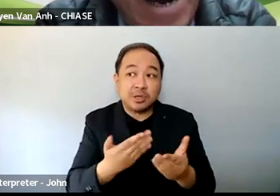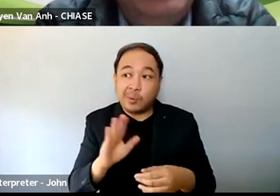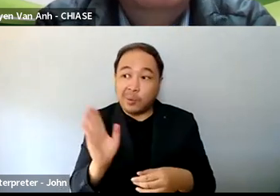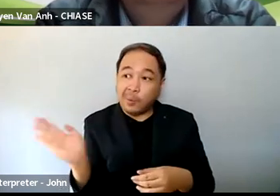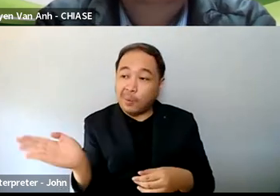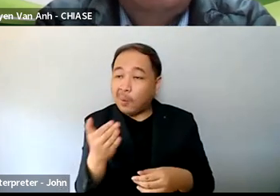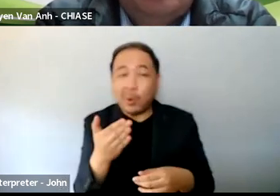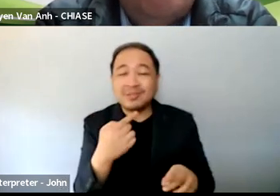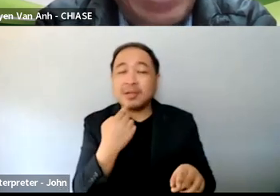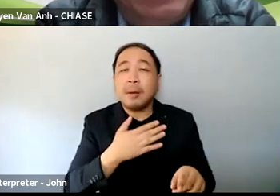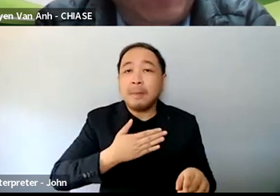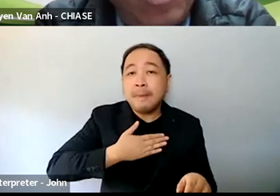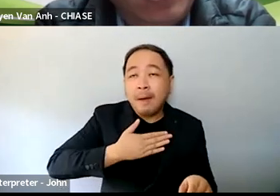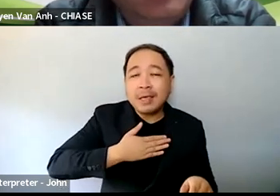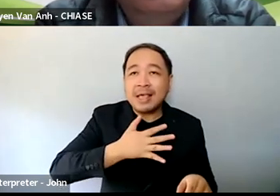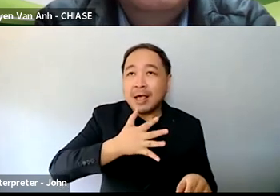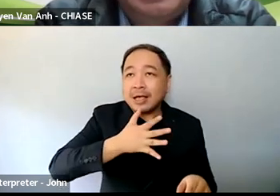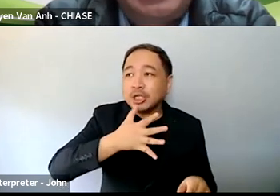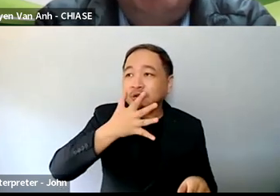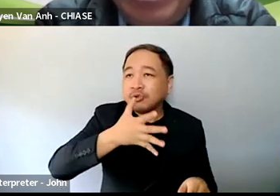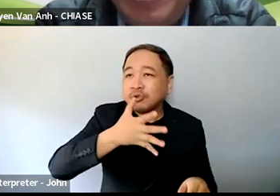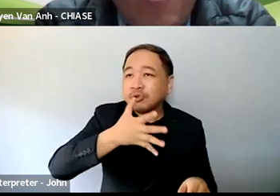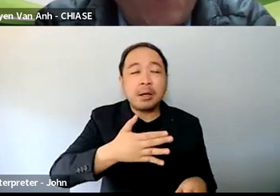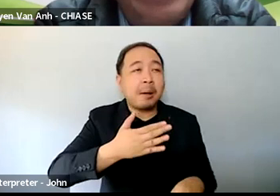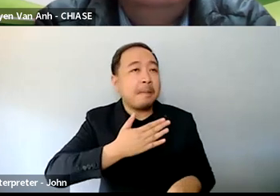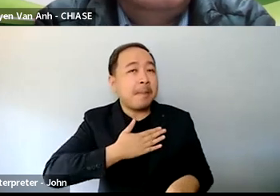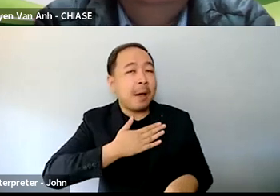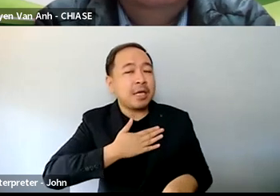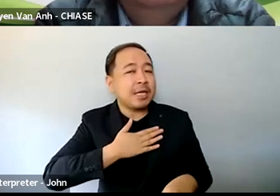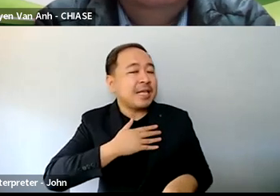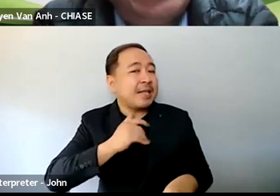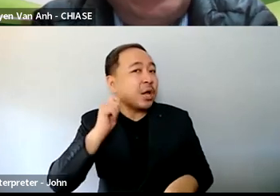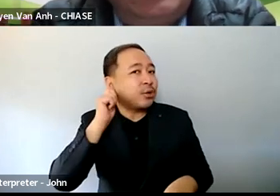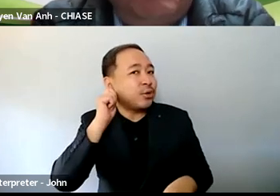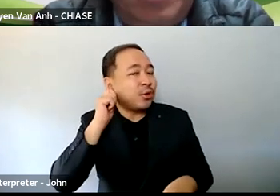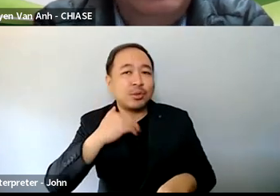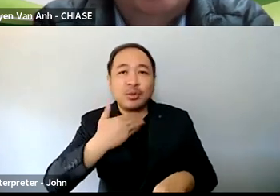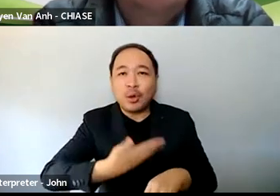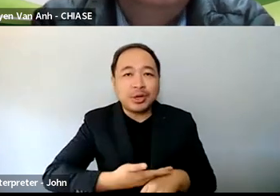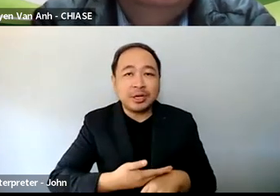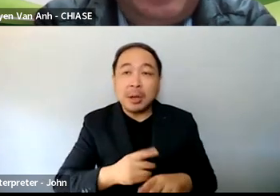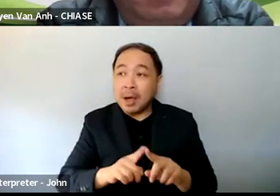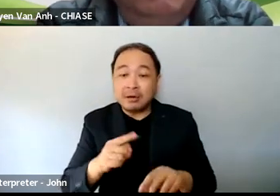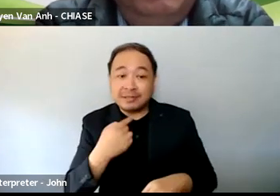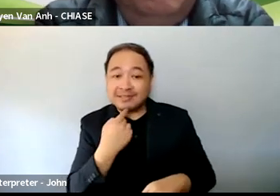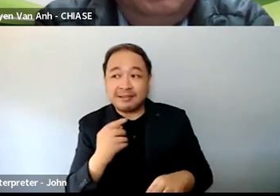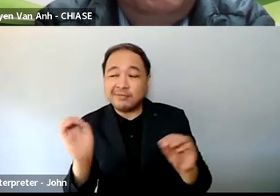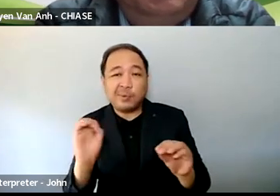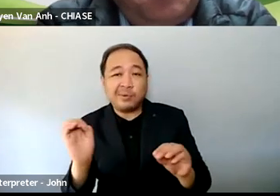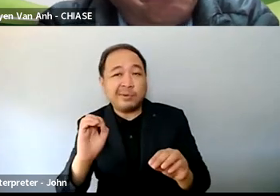my grandmother or my daughter, and really no one said, oh, my husband or my